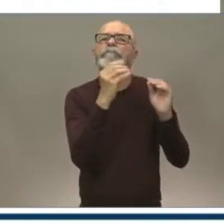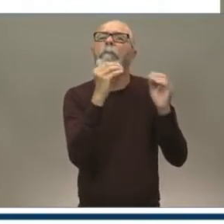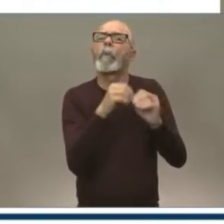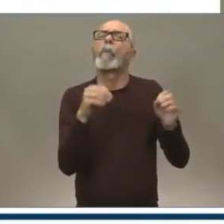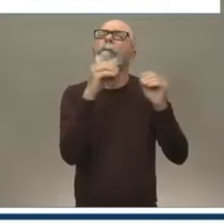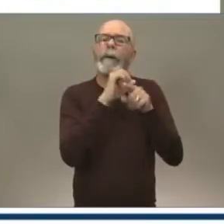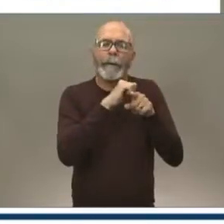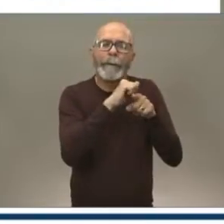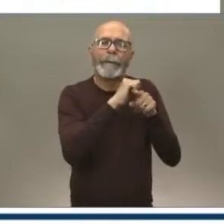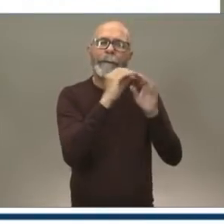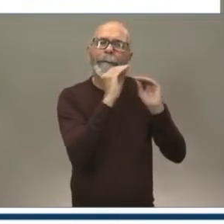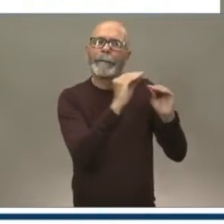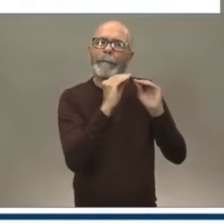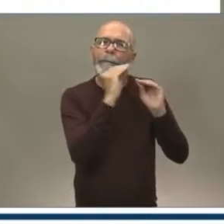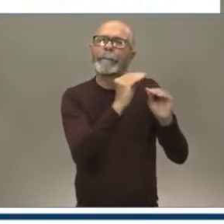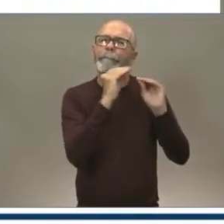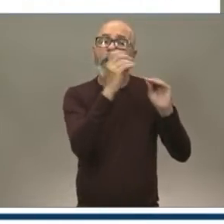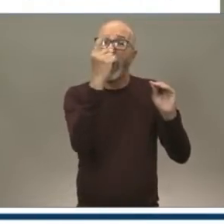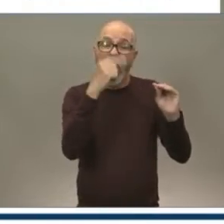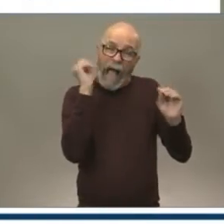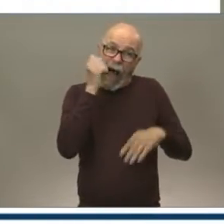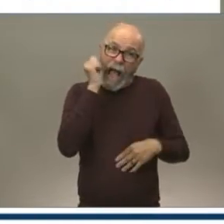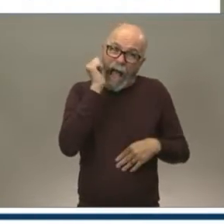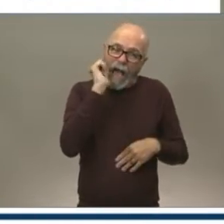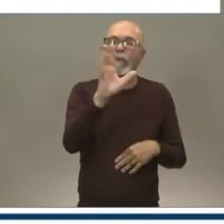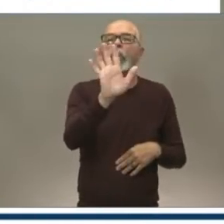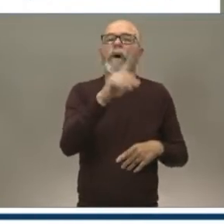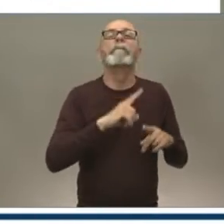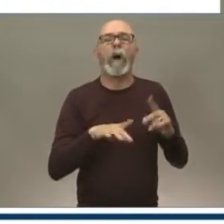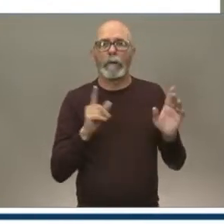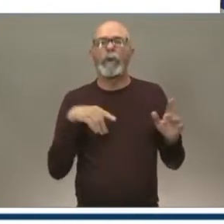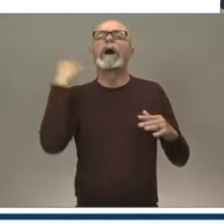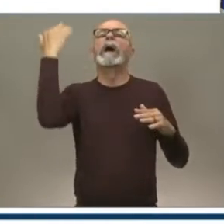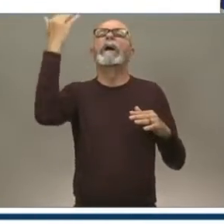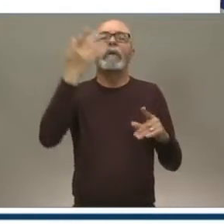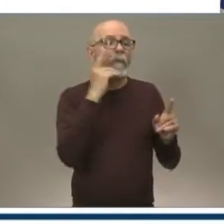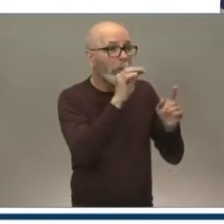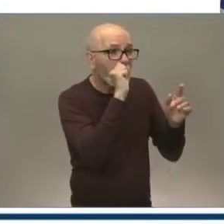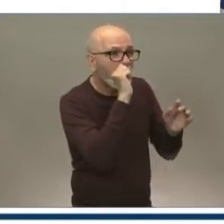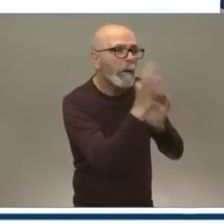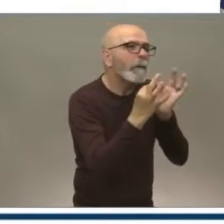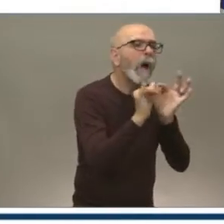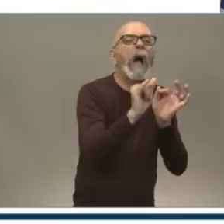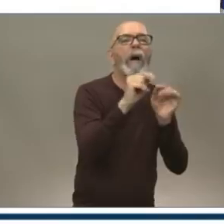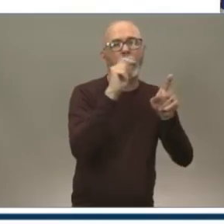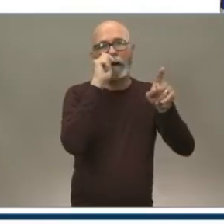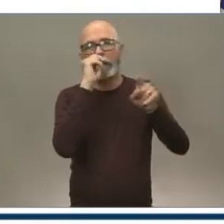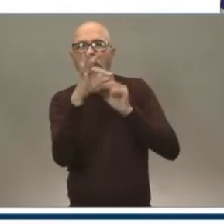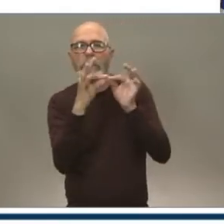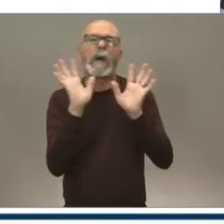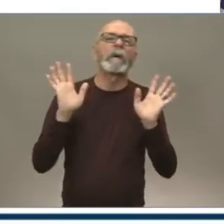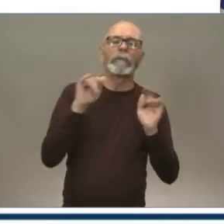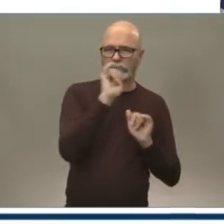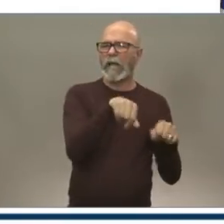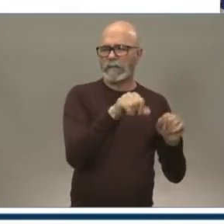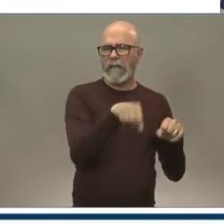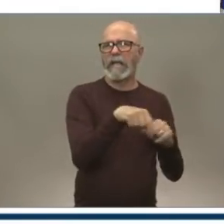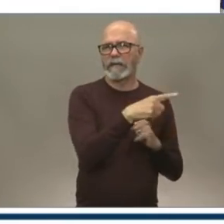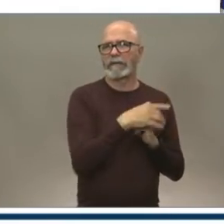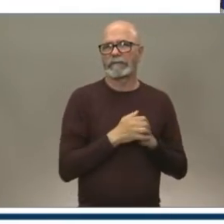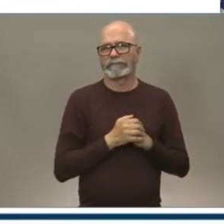but regular testing for staff in their facilities. Next, we'll go to Maurice Reese from the Shoreline Journal. Maurice, are you